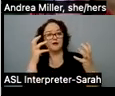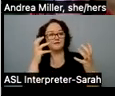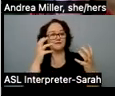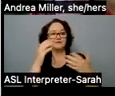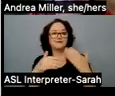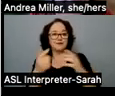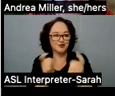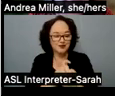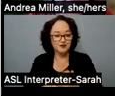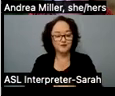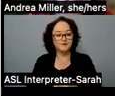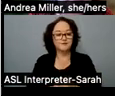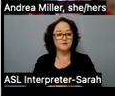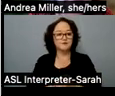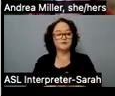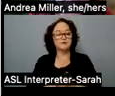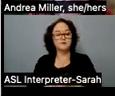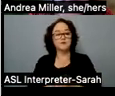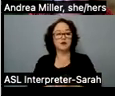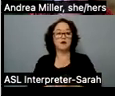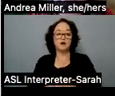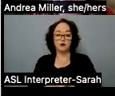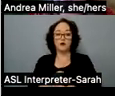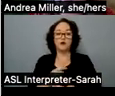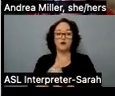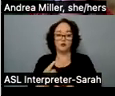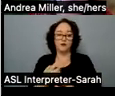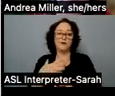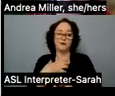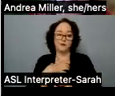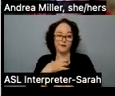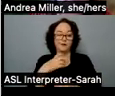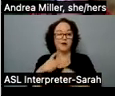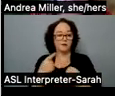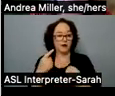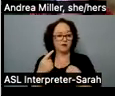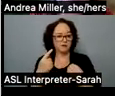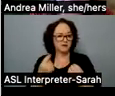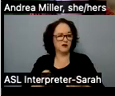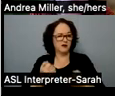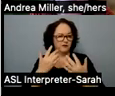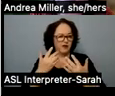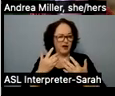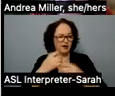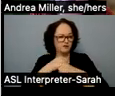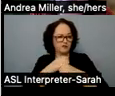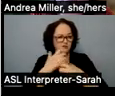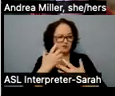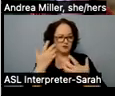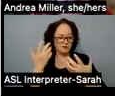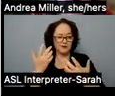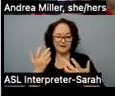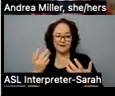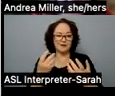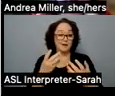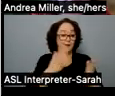fair housing complaint that caused our first plan to kind of fizzle, but it was settled, and